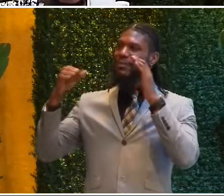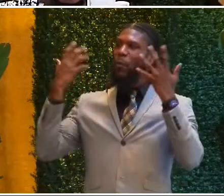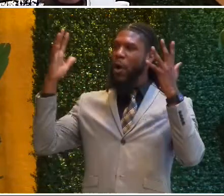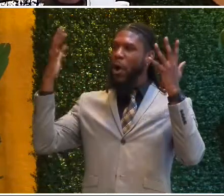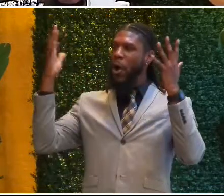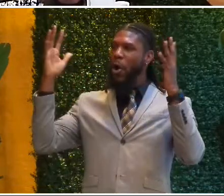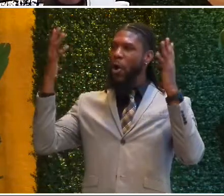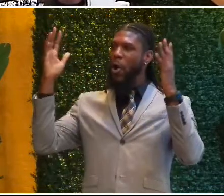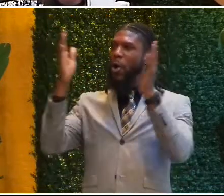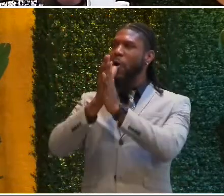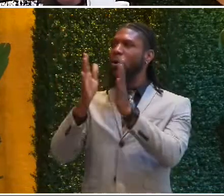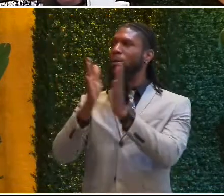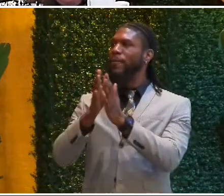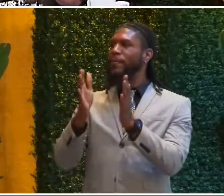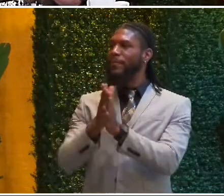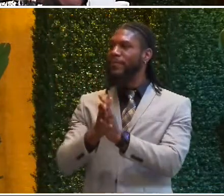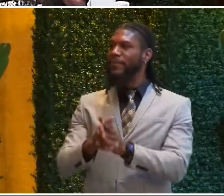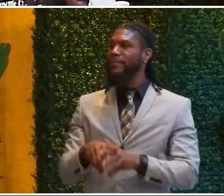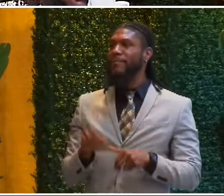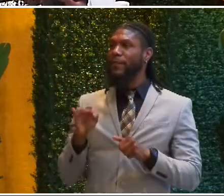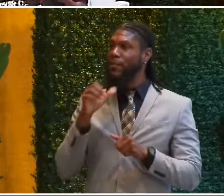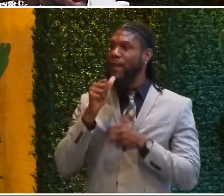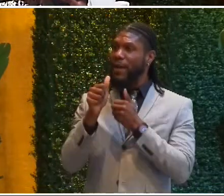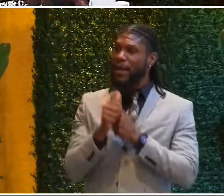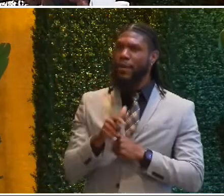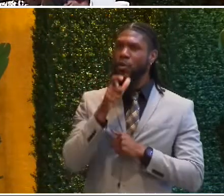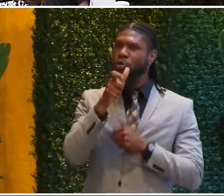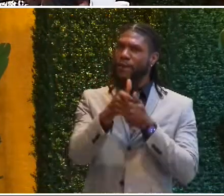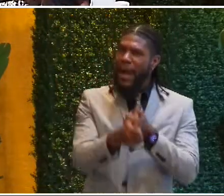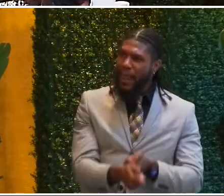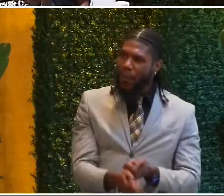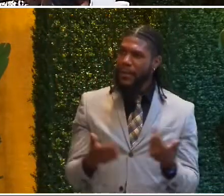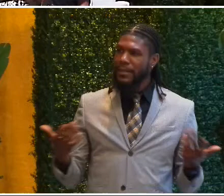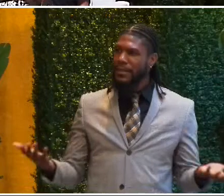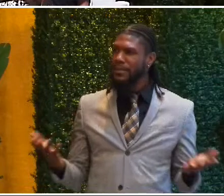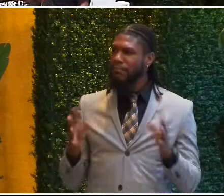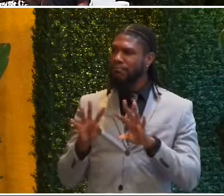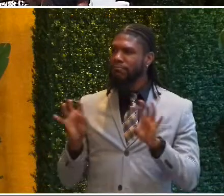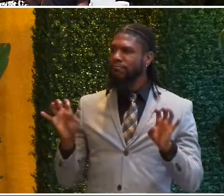If you ain't following Imani, who are you following? That's the question.